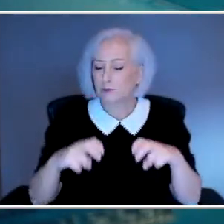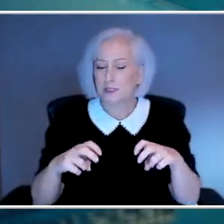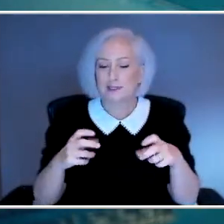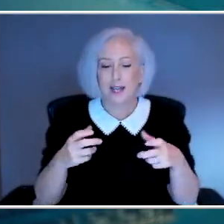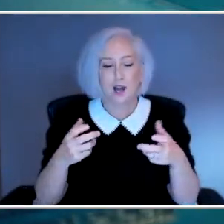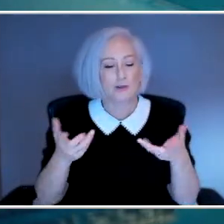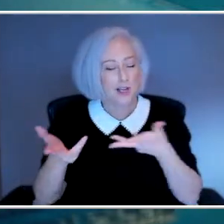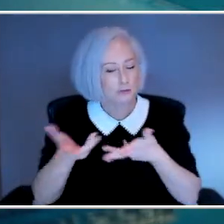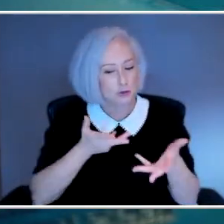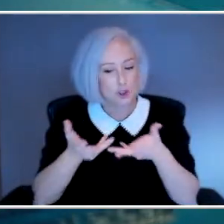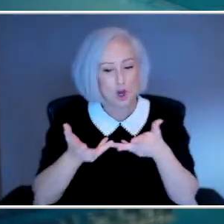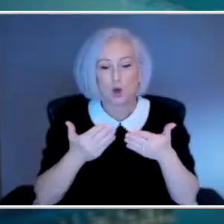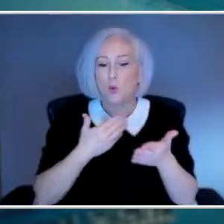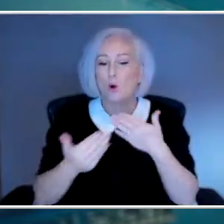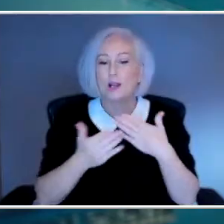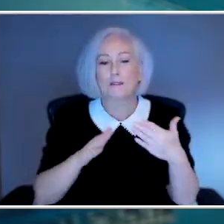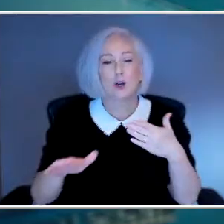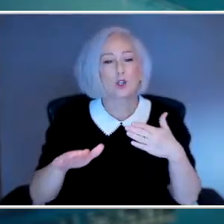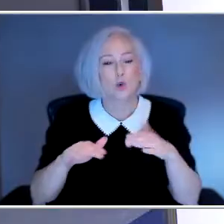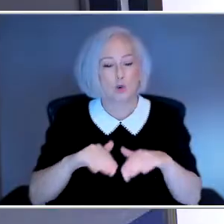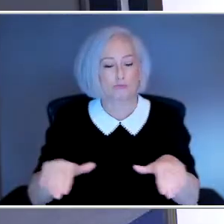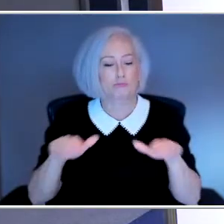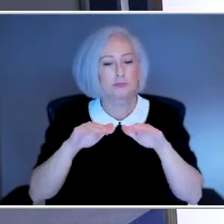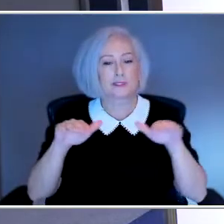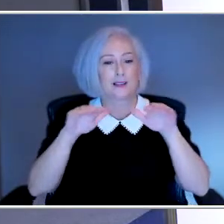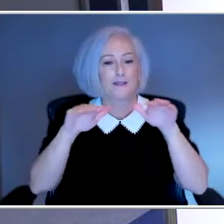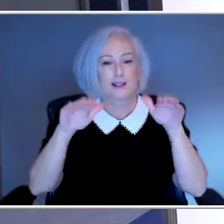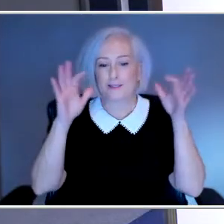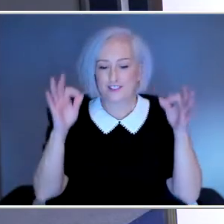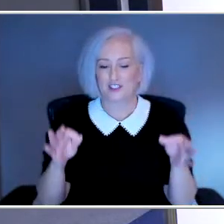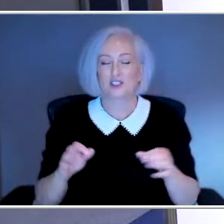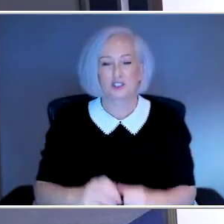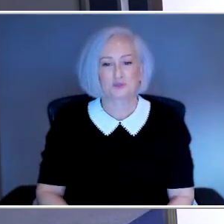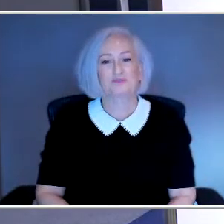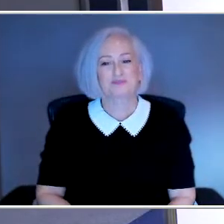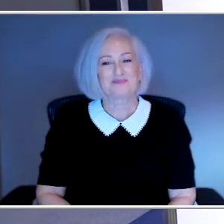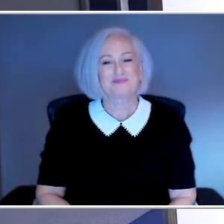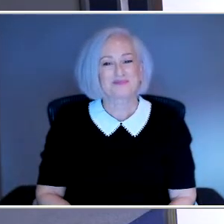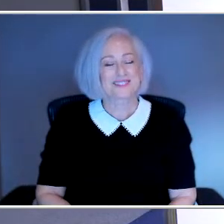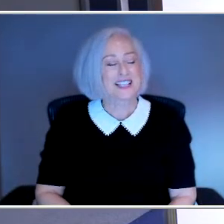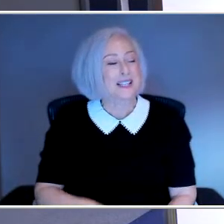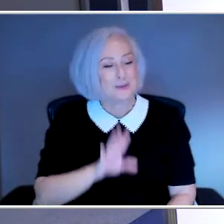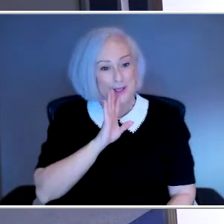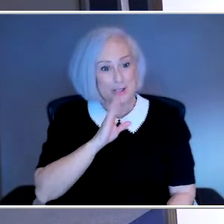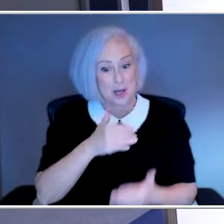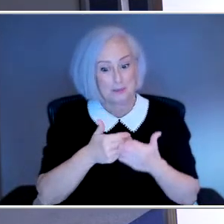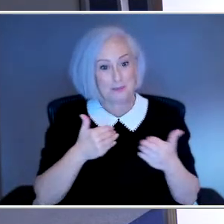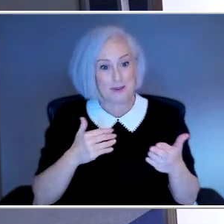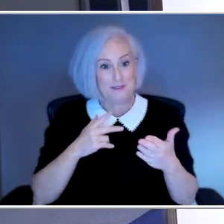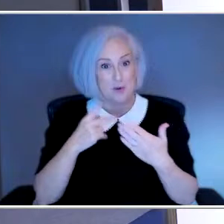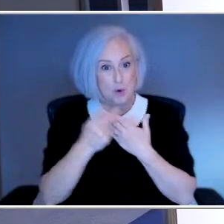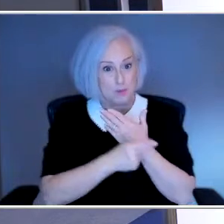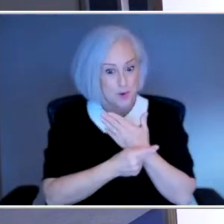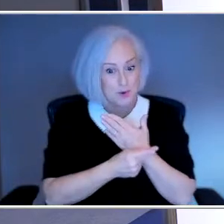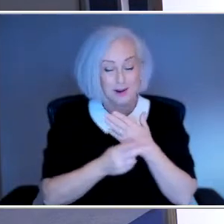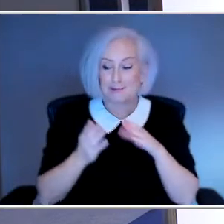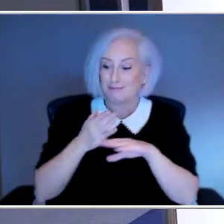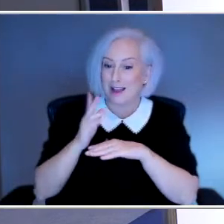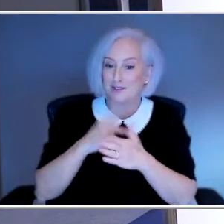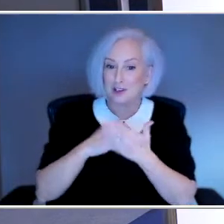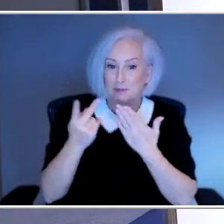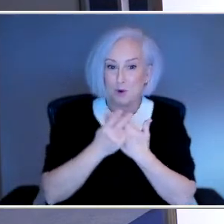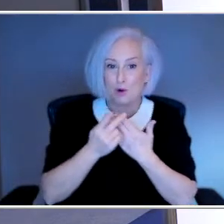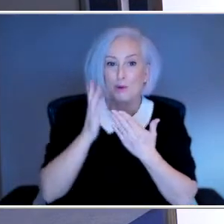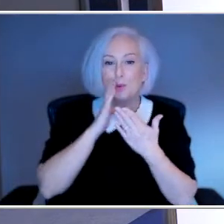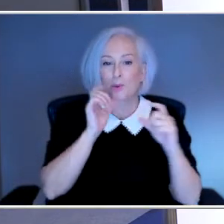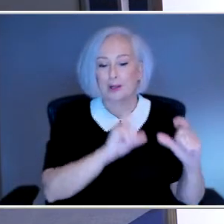that decision-making process, and to support you through that. And we talked about this before the program. After the program, we're going to put the number that people can call Absolutely. In the chat